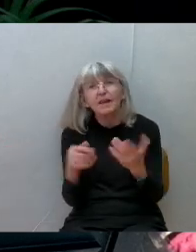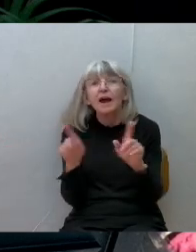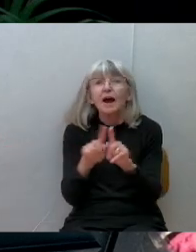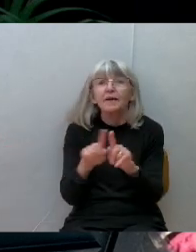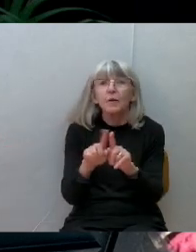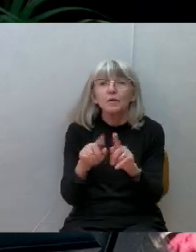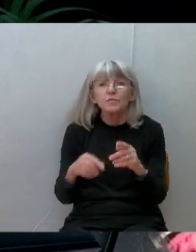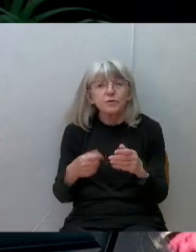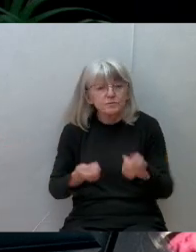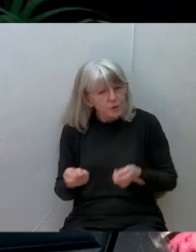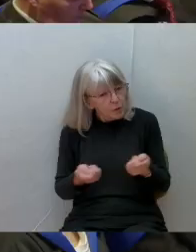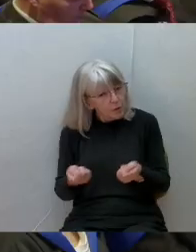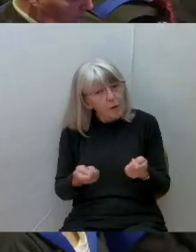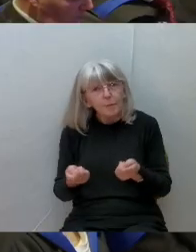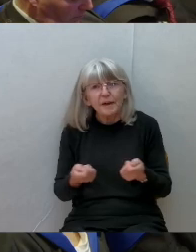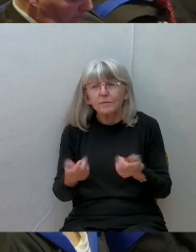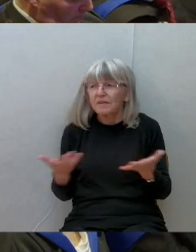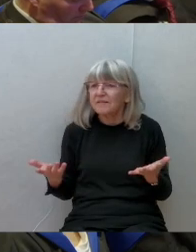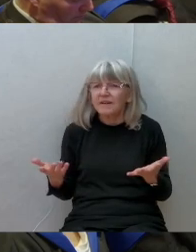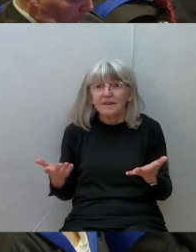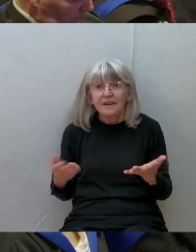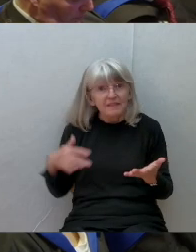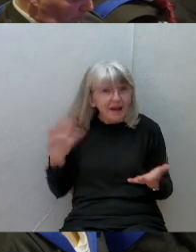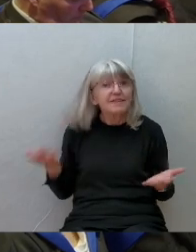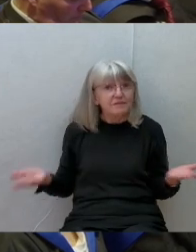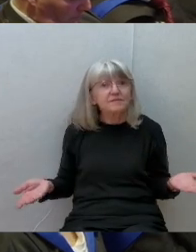dealing with, well, all parts of life.